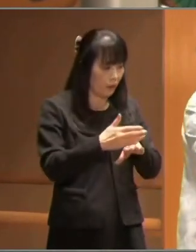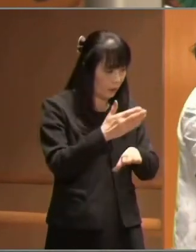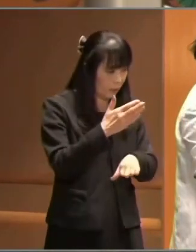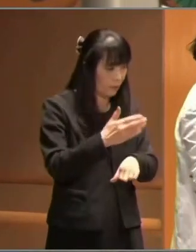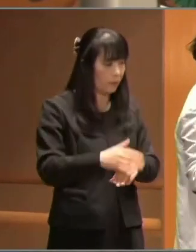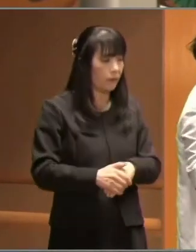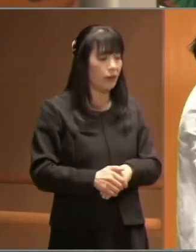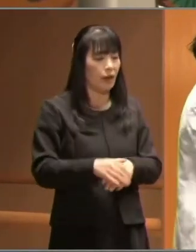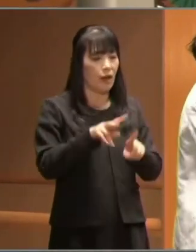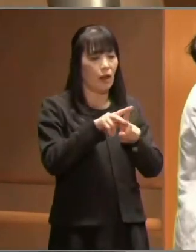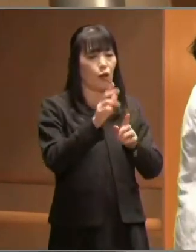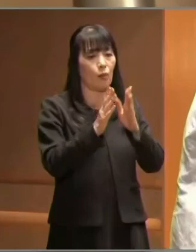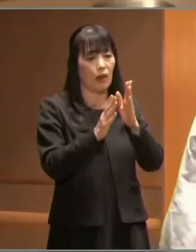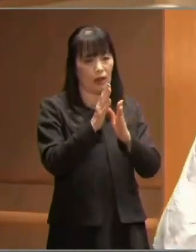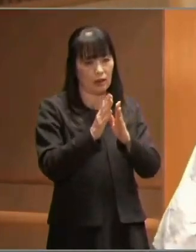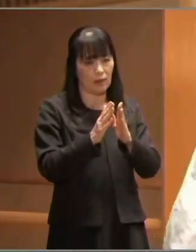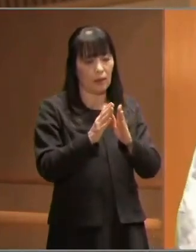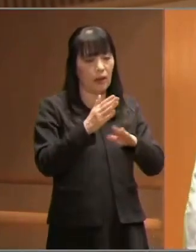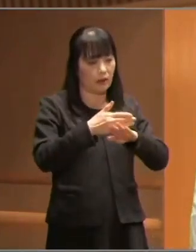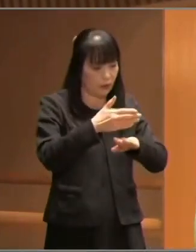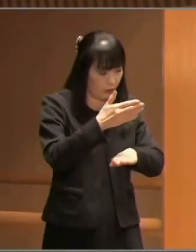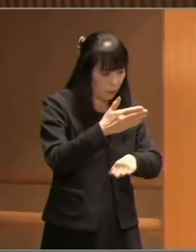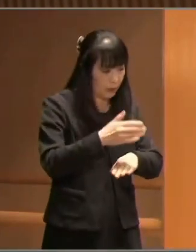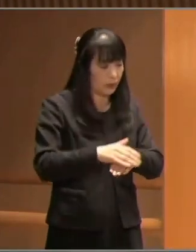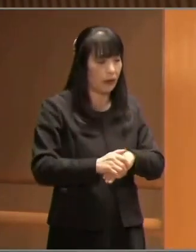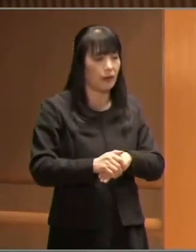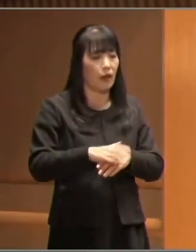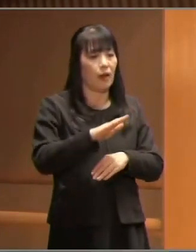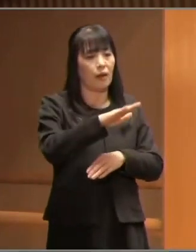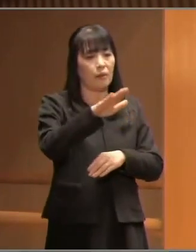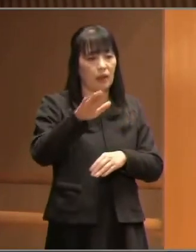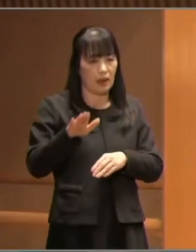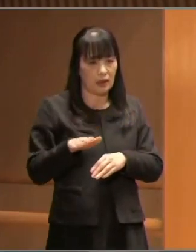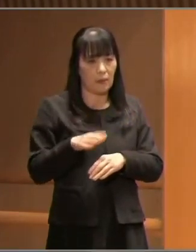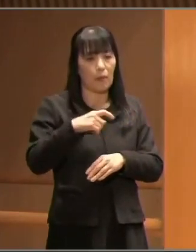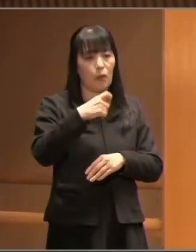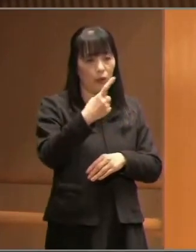Thank you very much. Mr. Kobayashi, thank you very much.